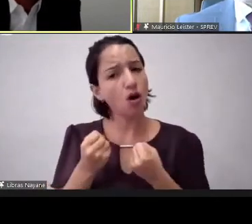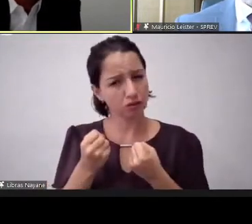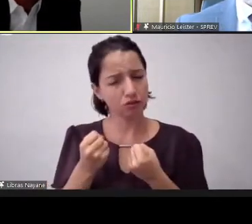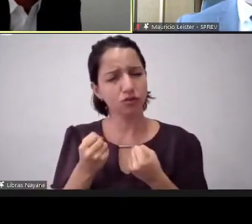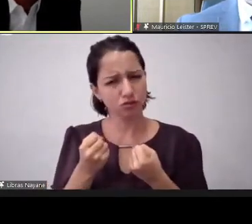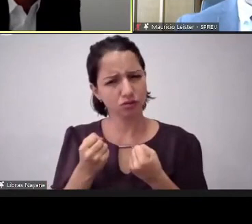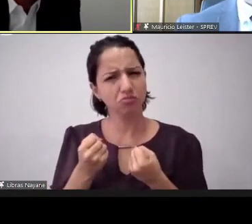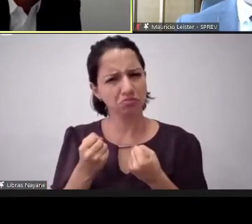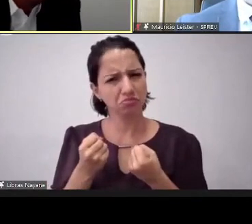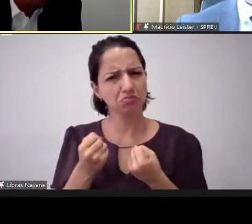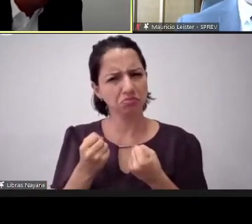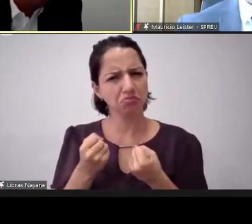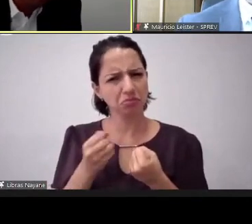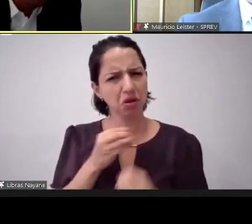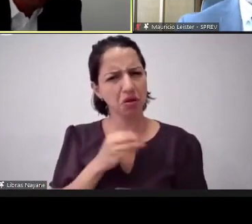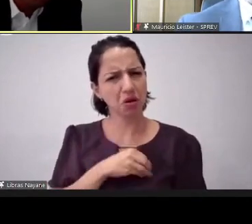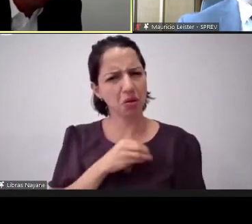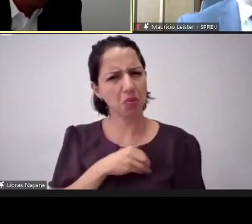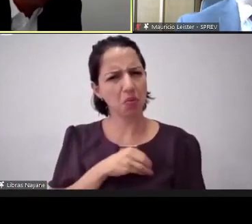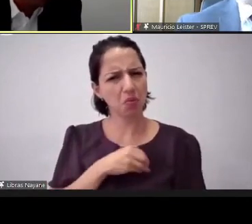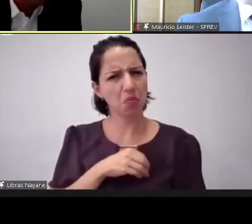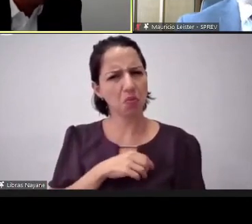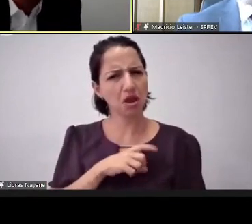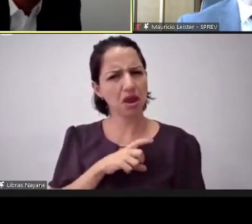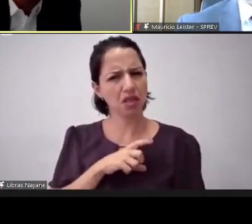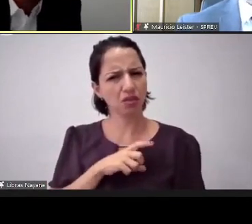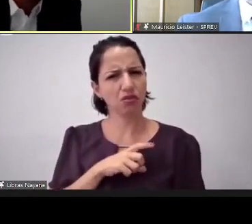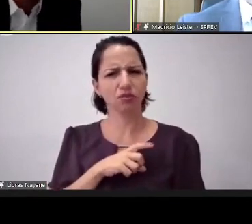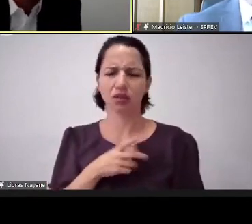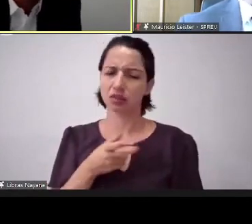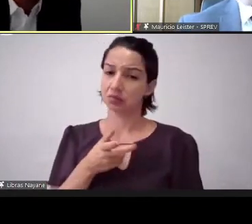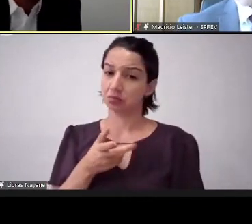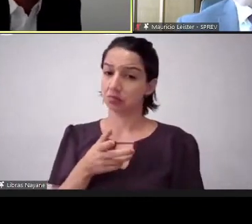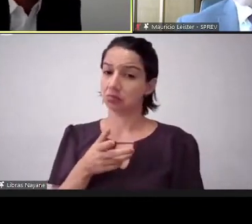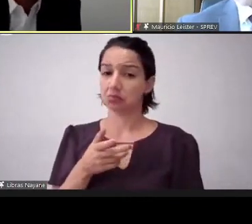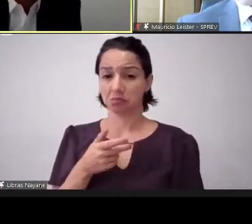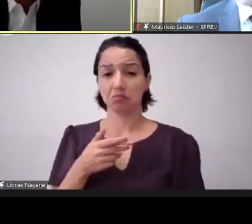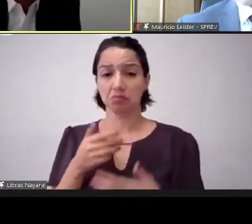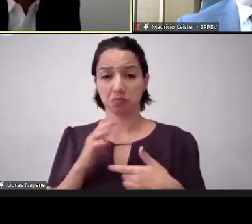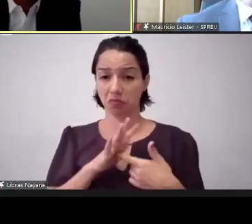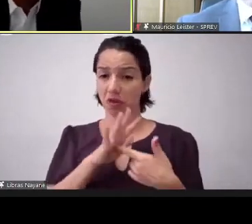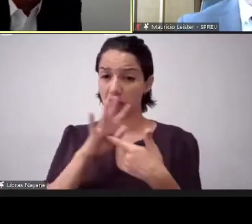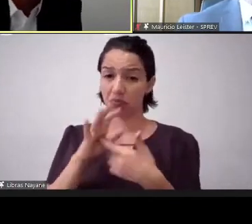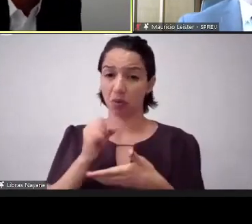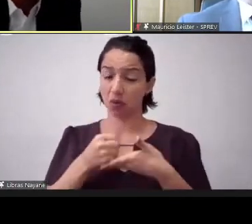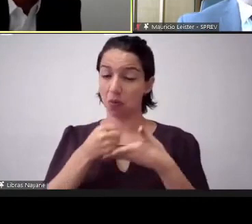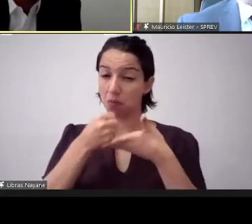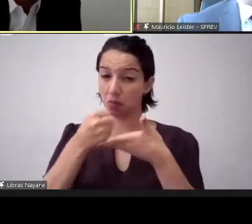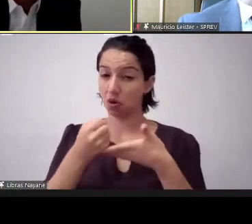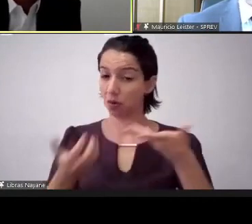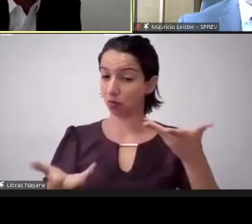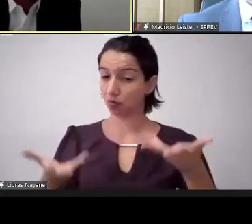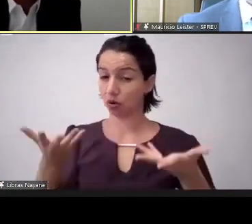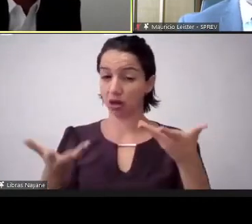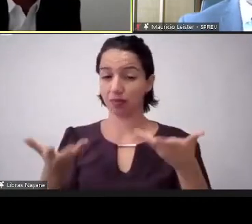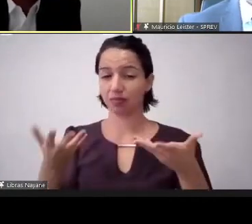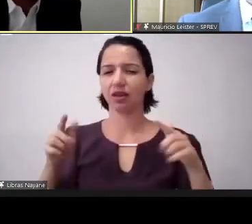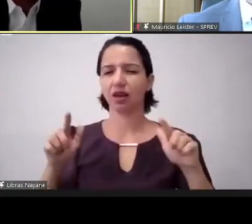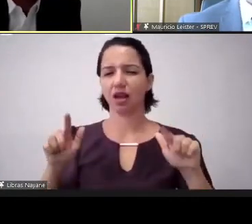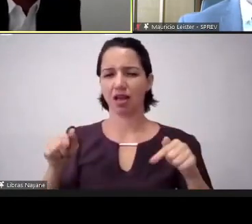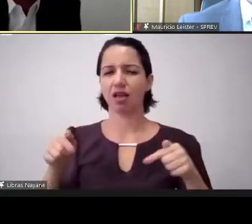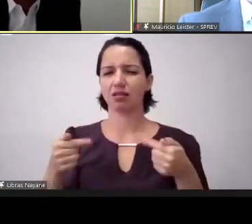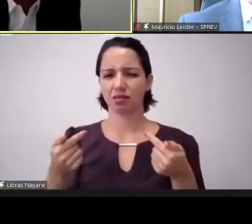provide an increase in that income to bring a balance to